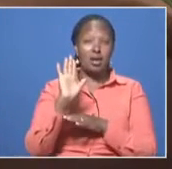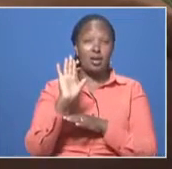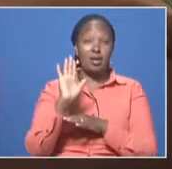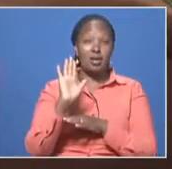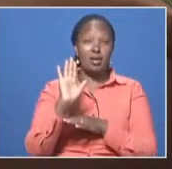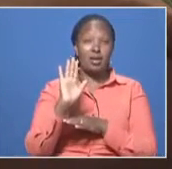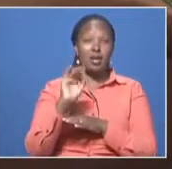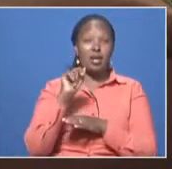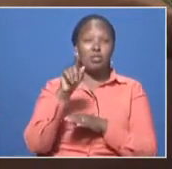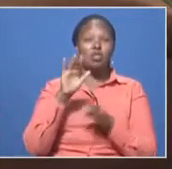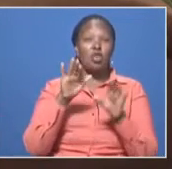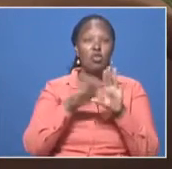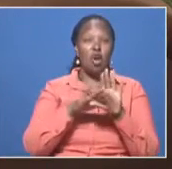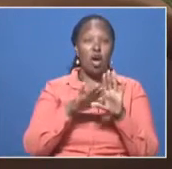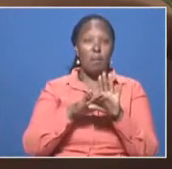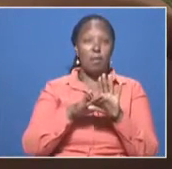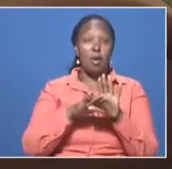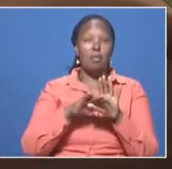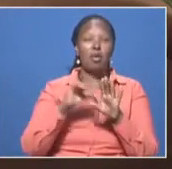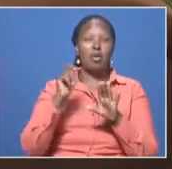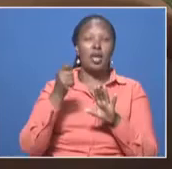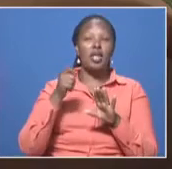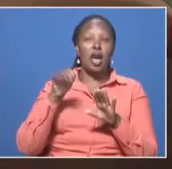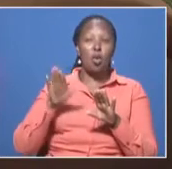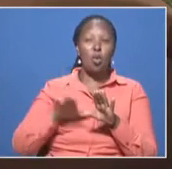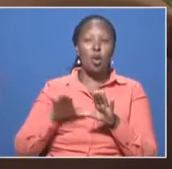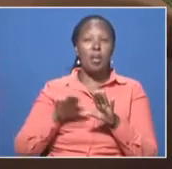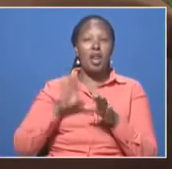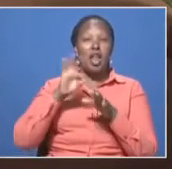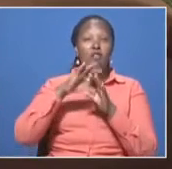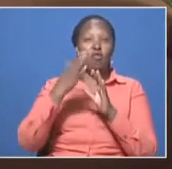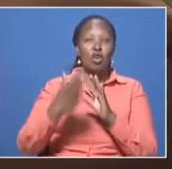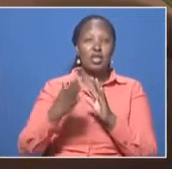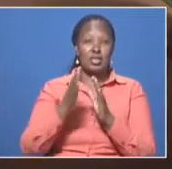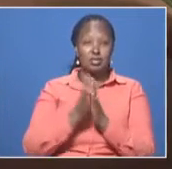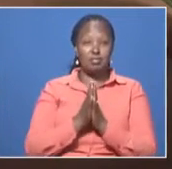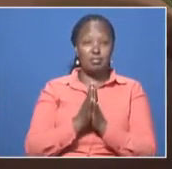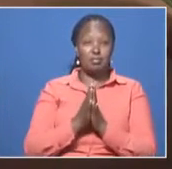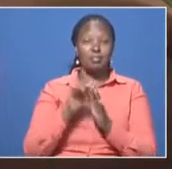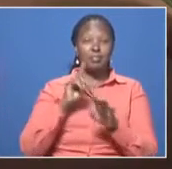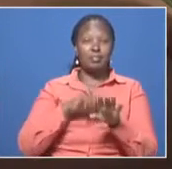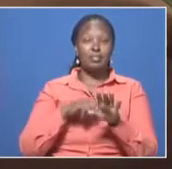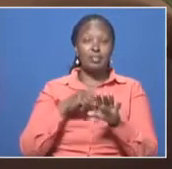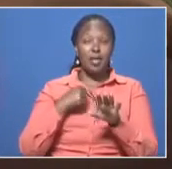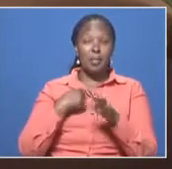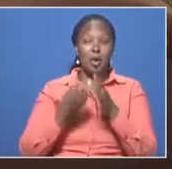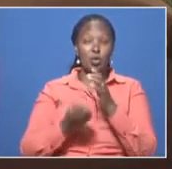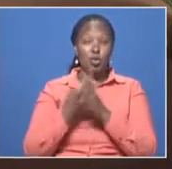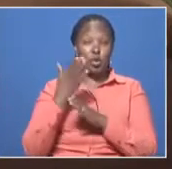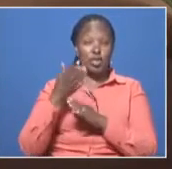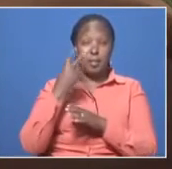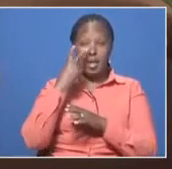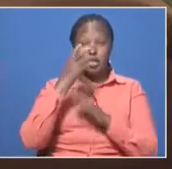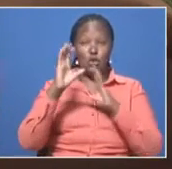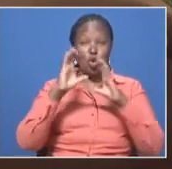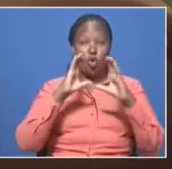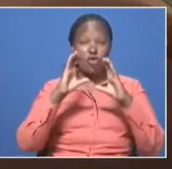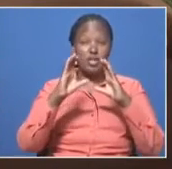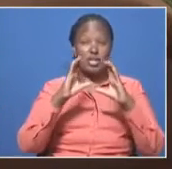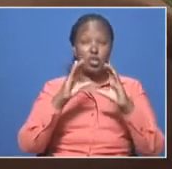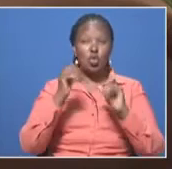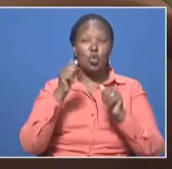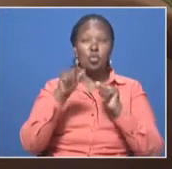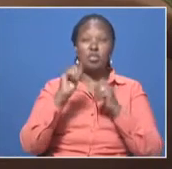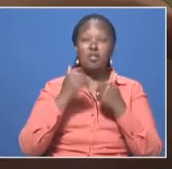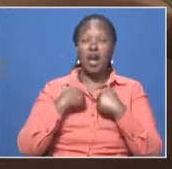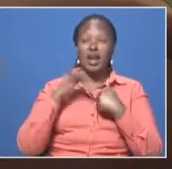was a member of the League of Kenya Women Voters. Mm. And growing up, I saw the conversations that they had